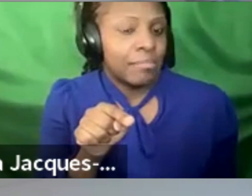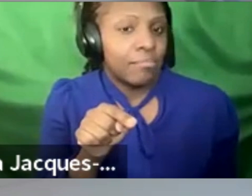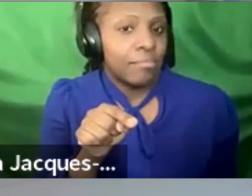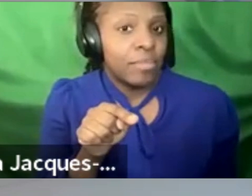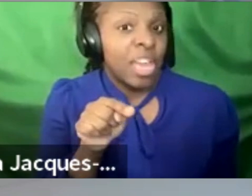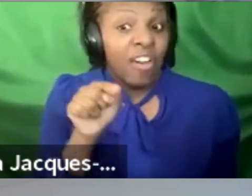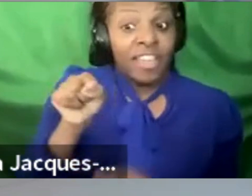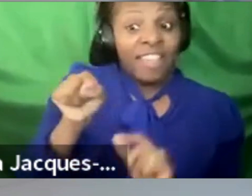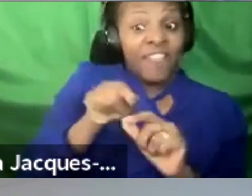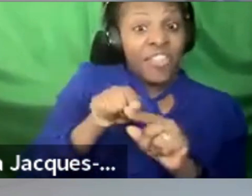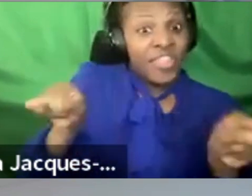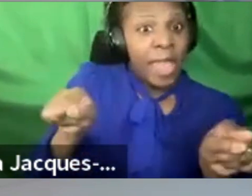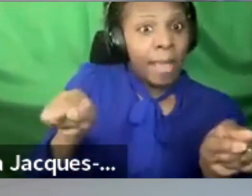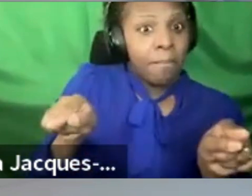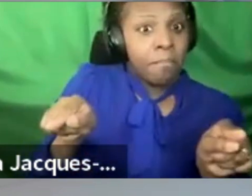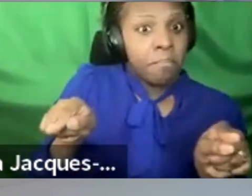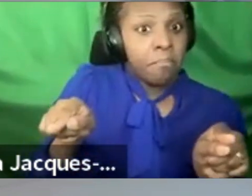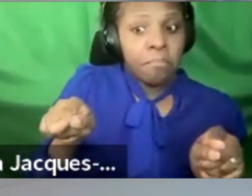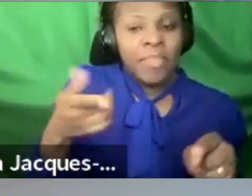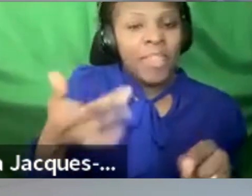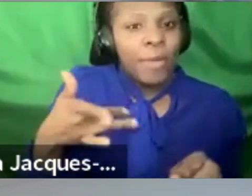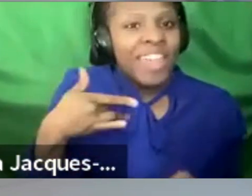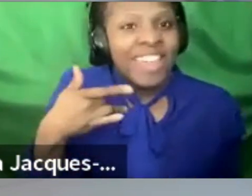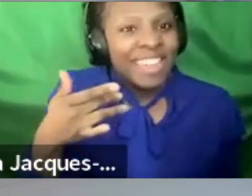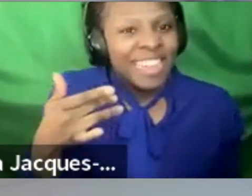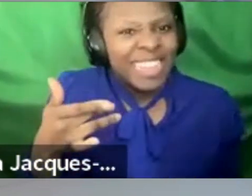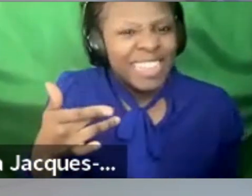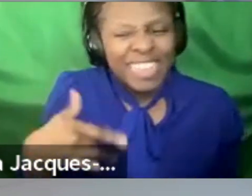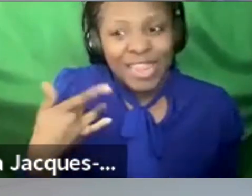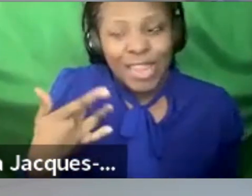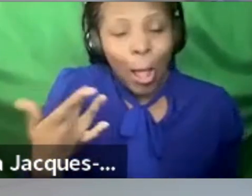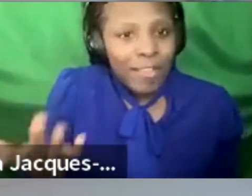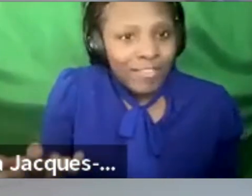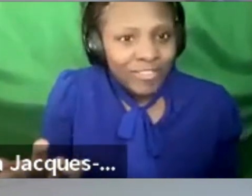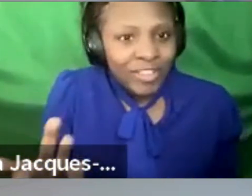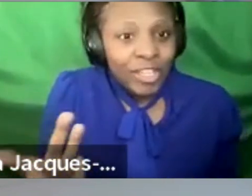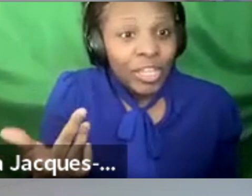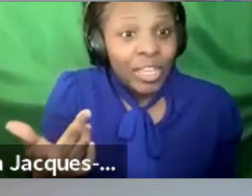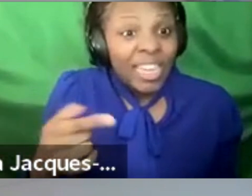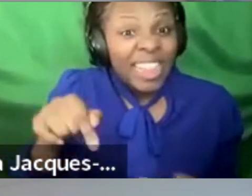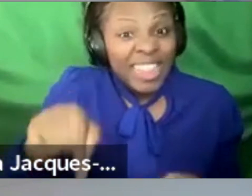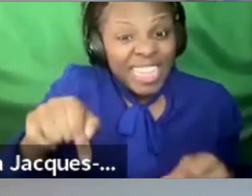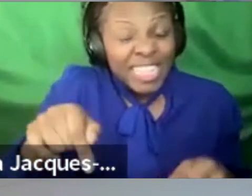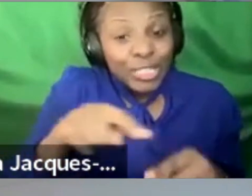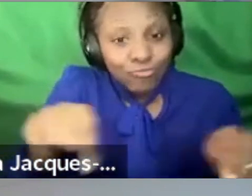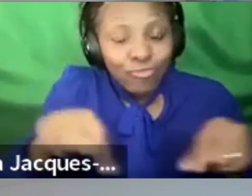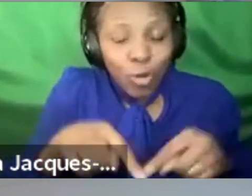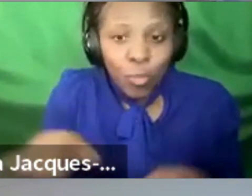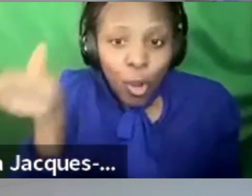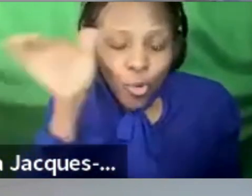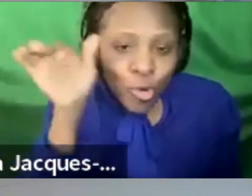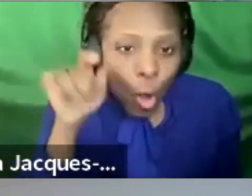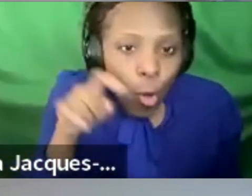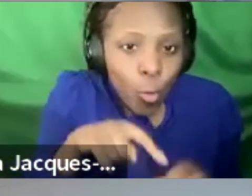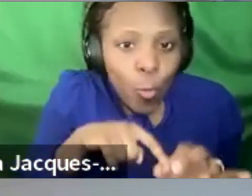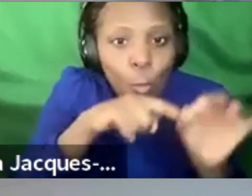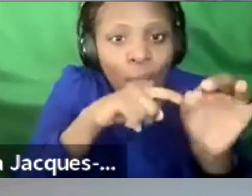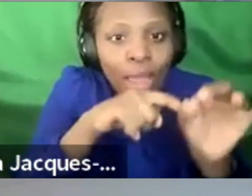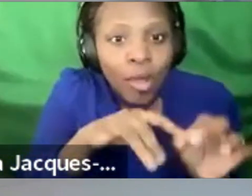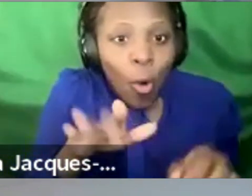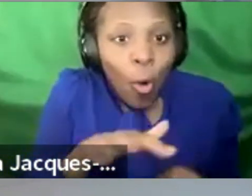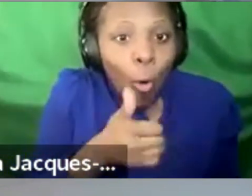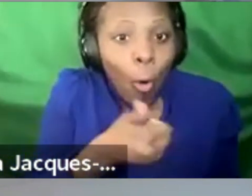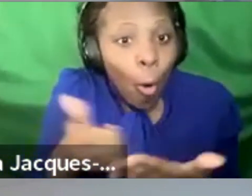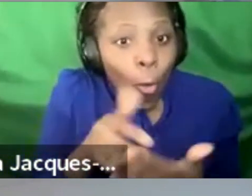exist for them, because they weren't there. But I think everyone in this room knows it's always existed, and that queerness has always been there.